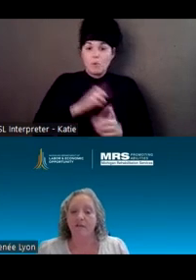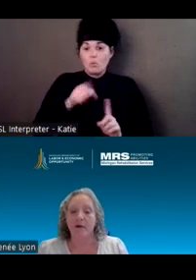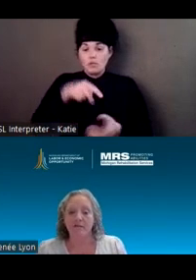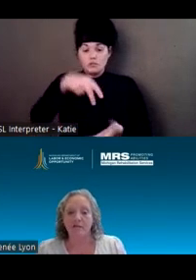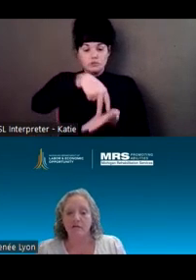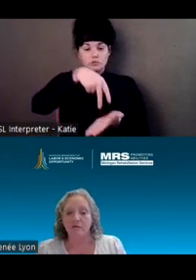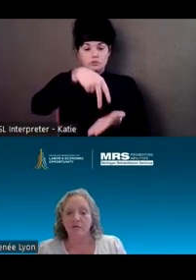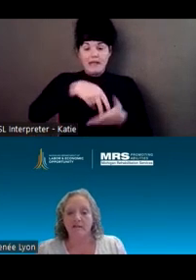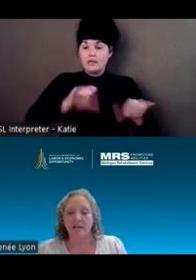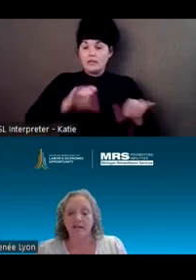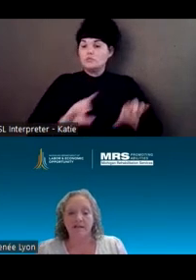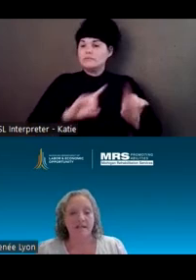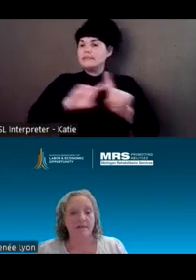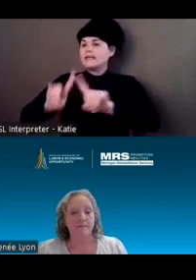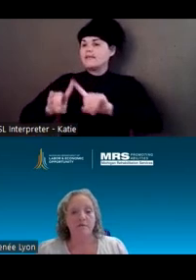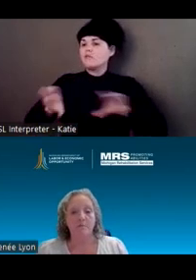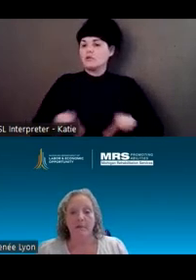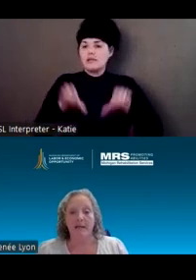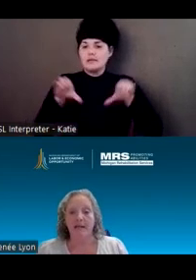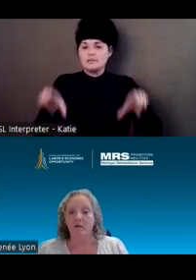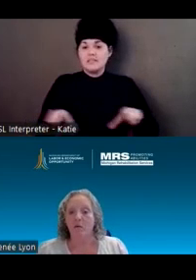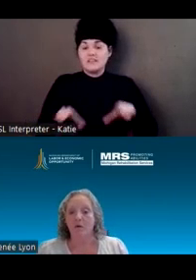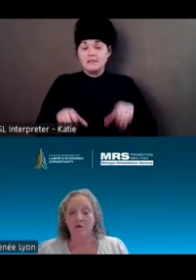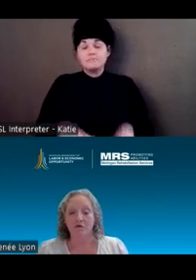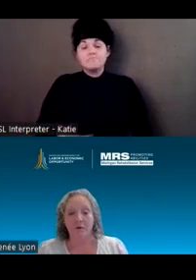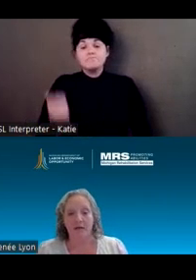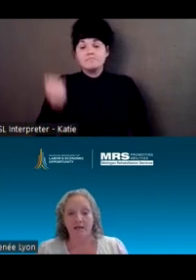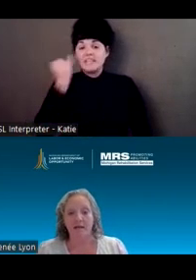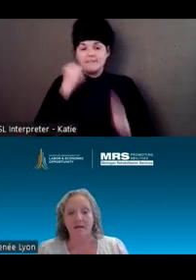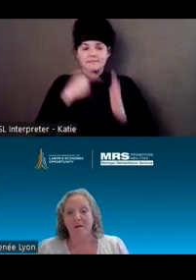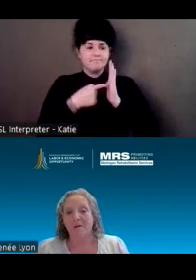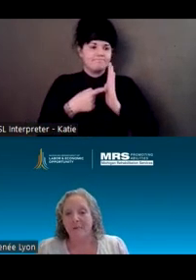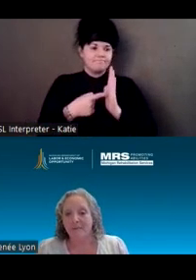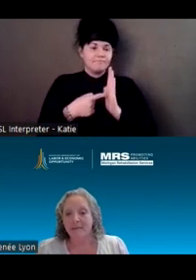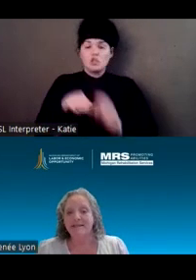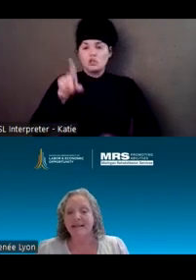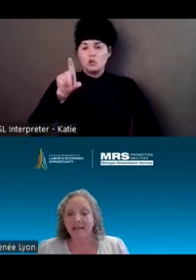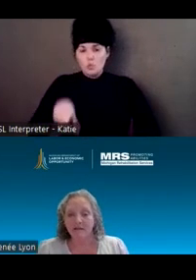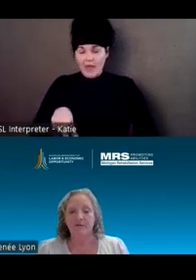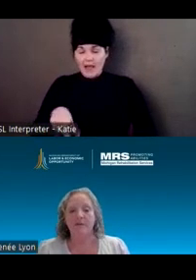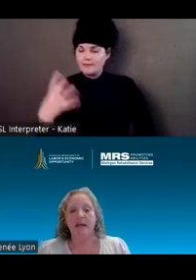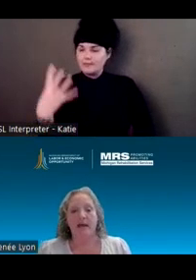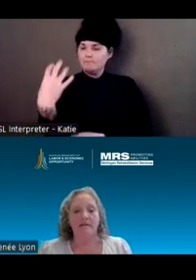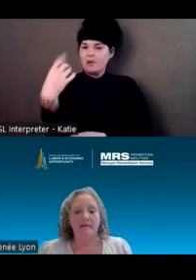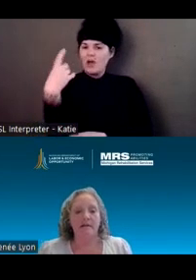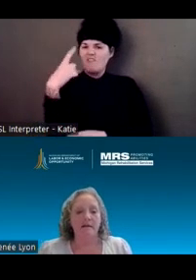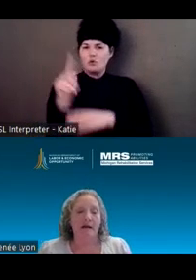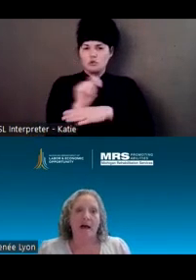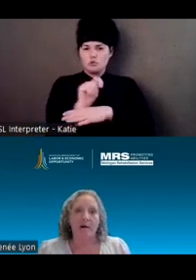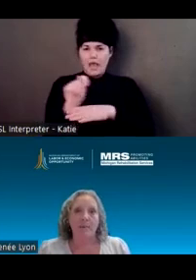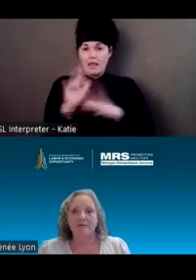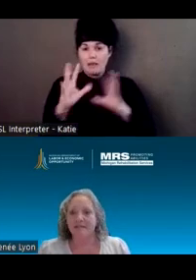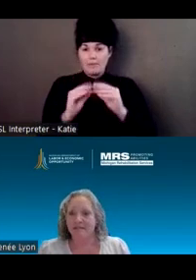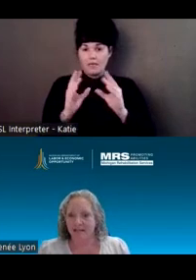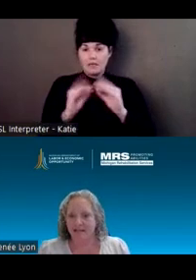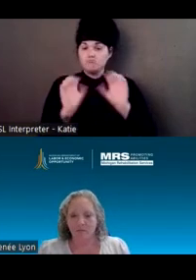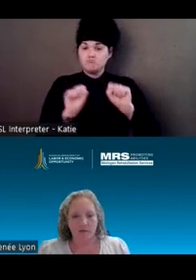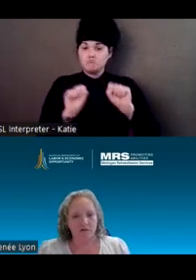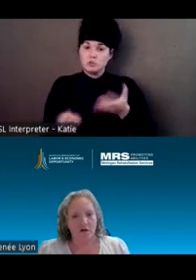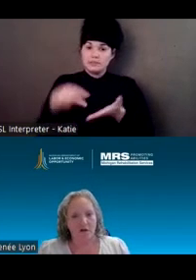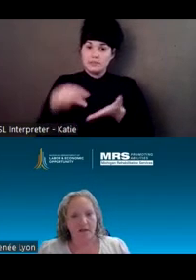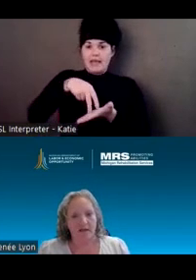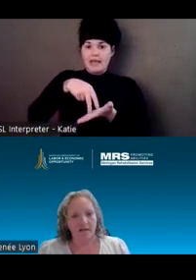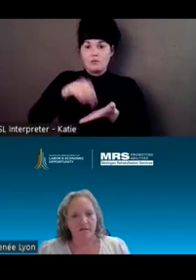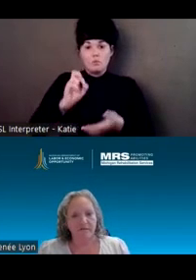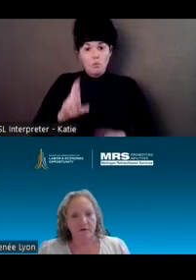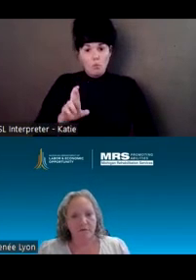If you have to attend a Teams meeting or a training, maybe stand for that. How about standing when